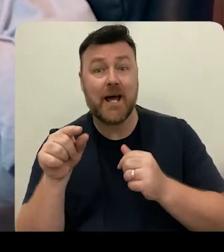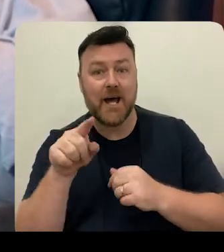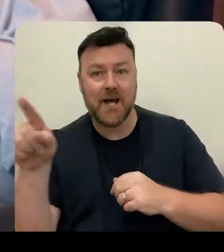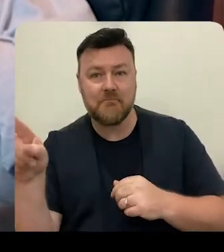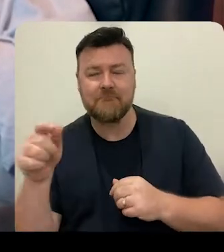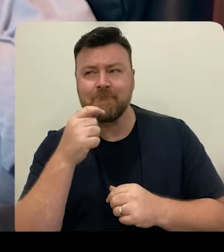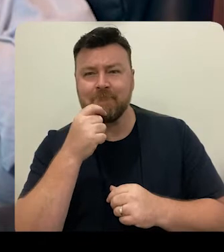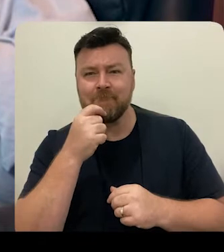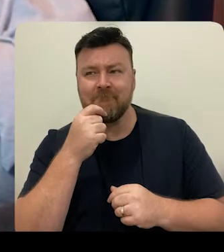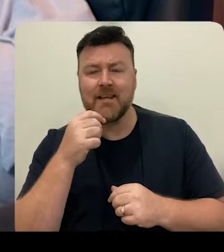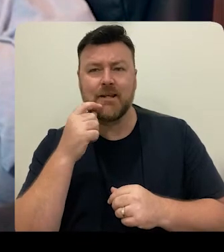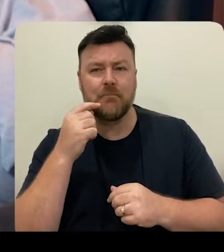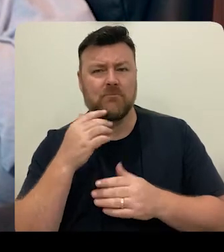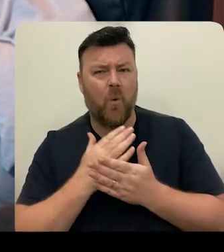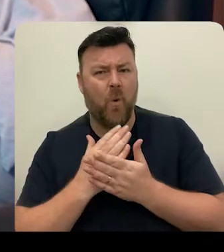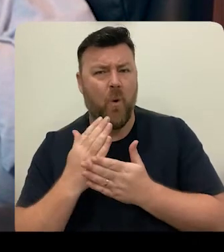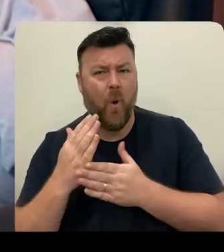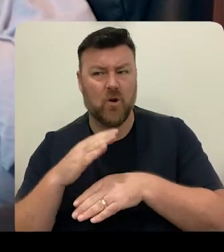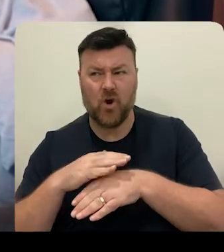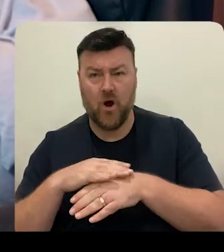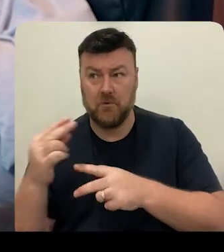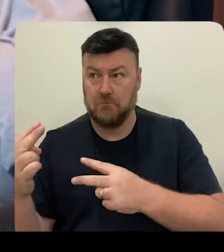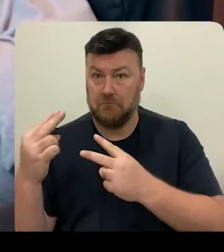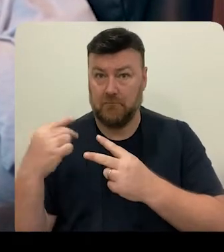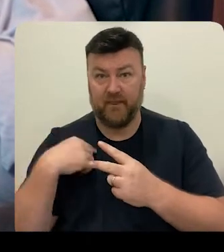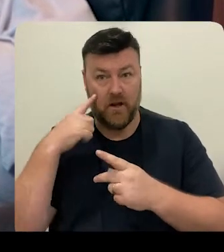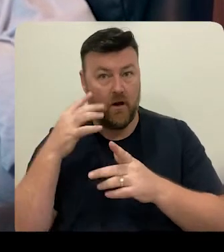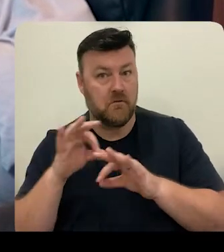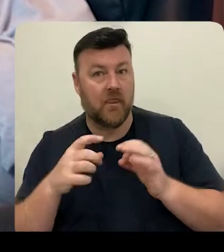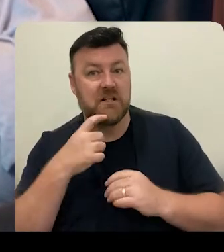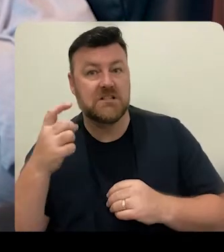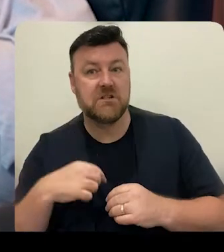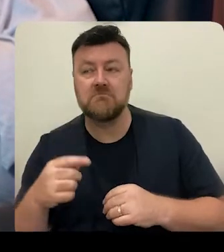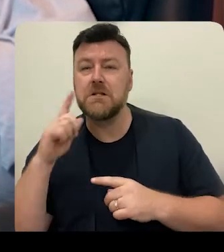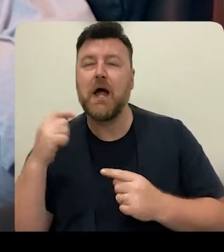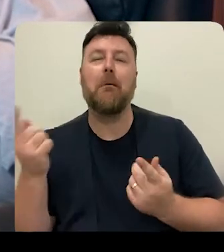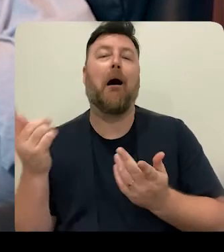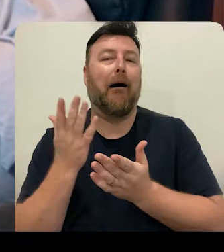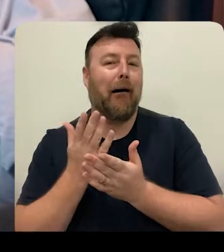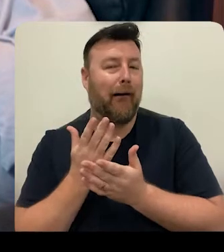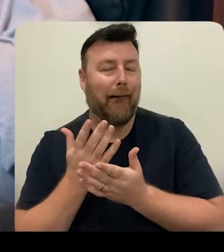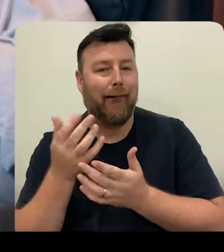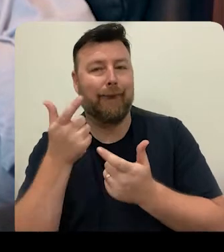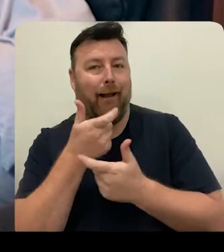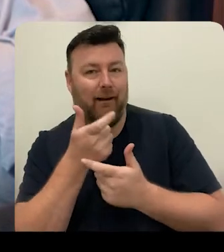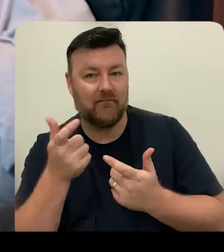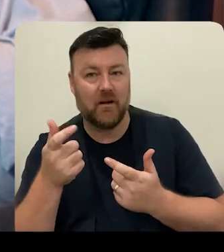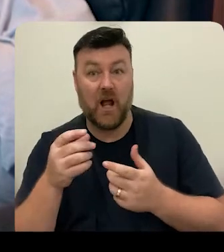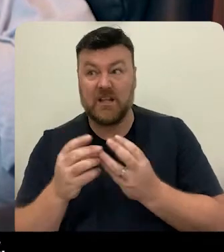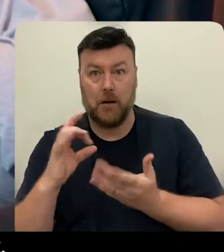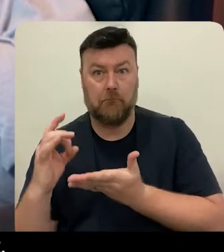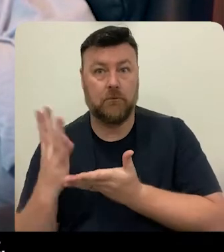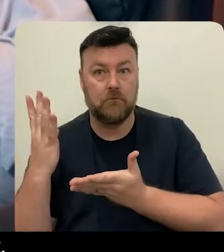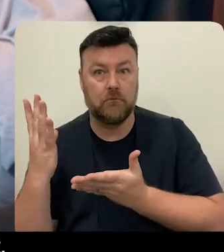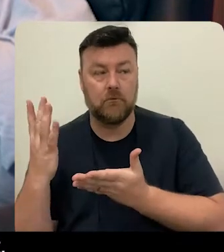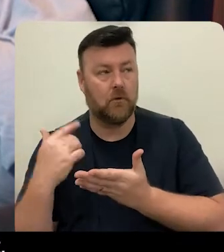some of them took a while to understand that I was being serious, the seriousness of the event. Some of them laughed it off. A couple dropped me like a stone,